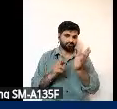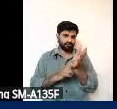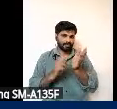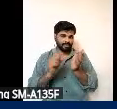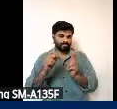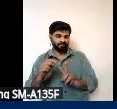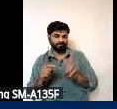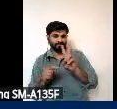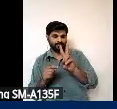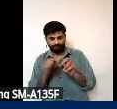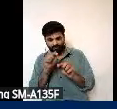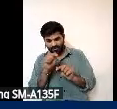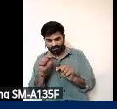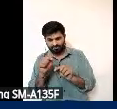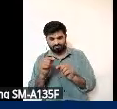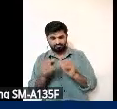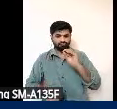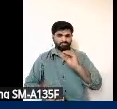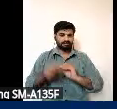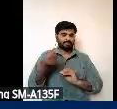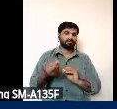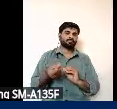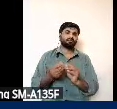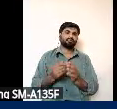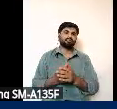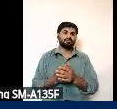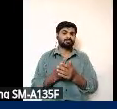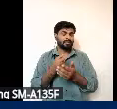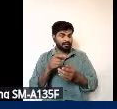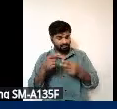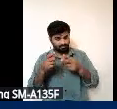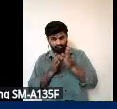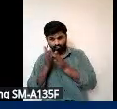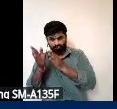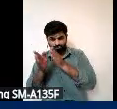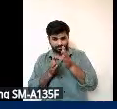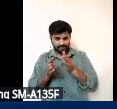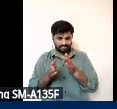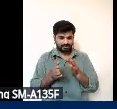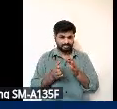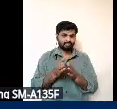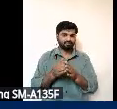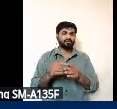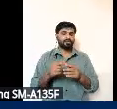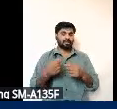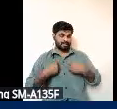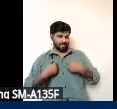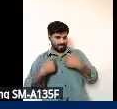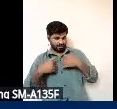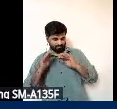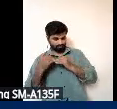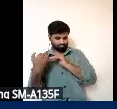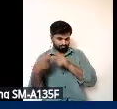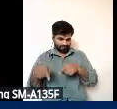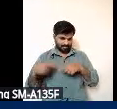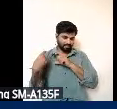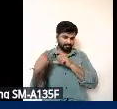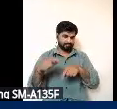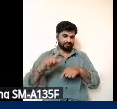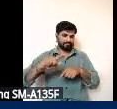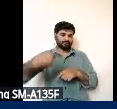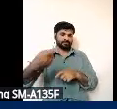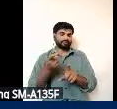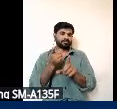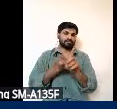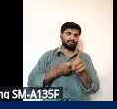the household enumeration, is going to begin officially from next year, from 1st April,